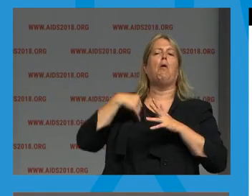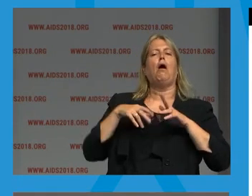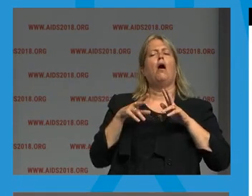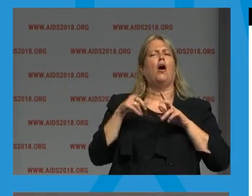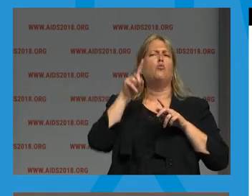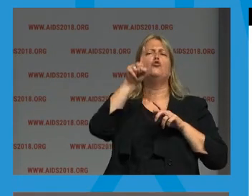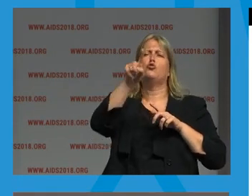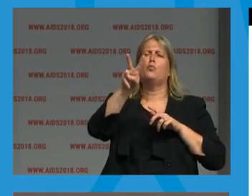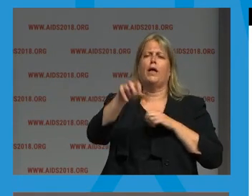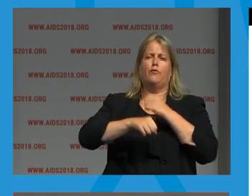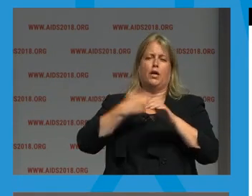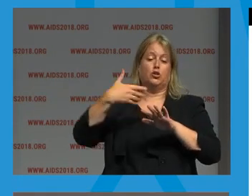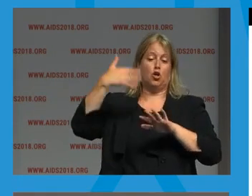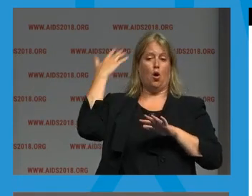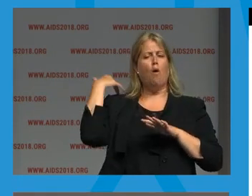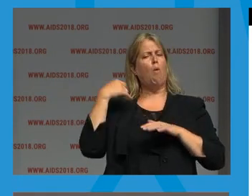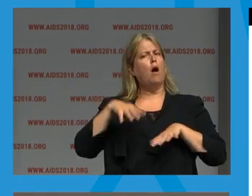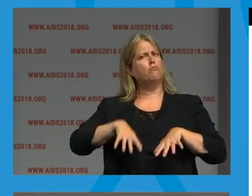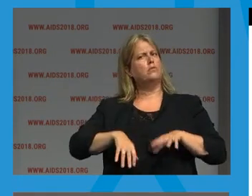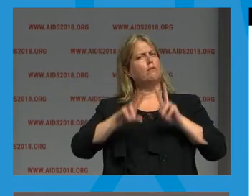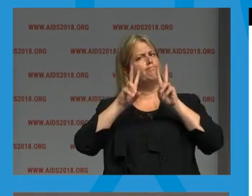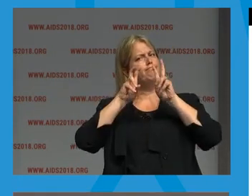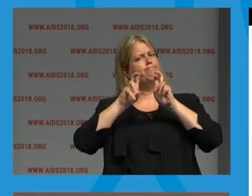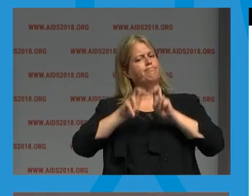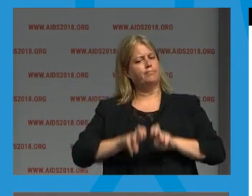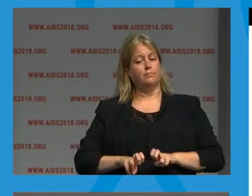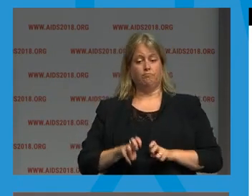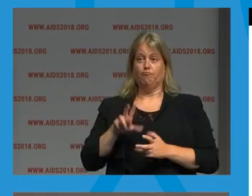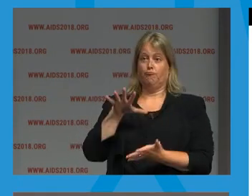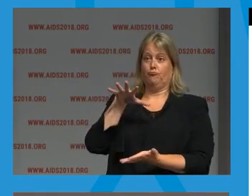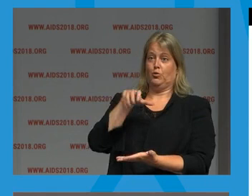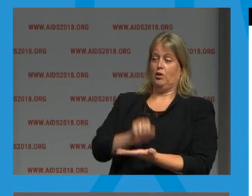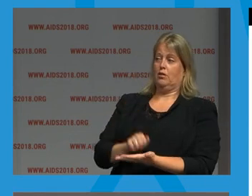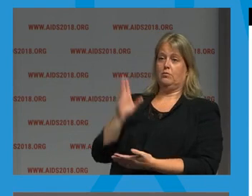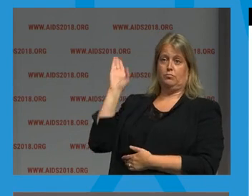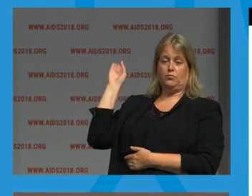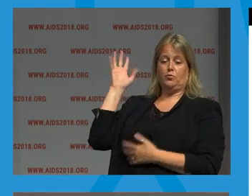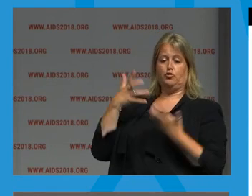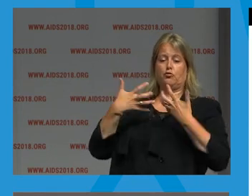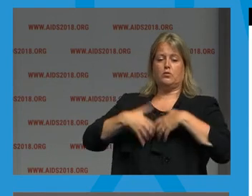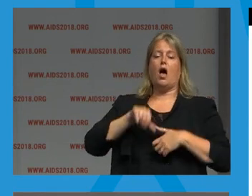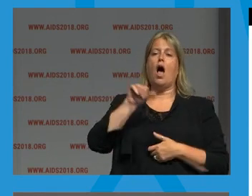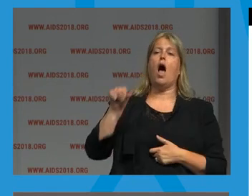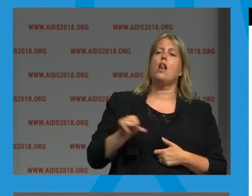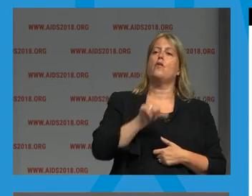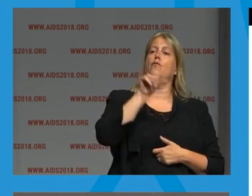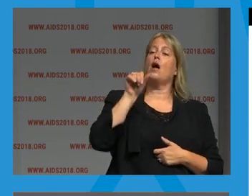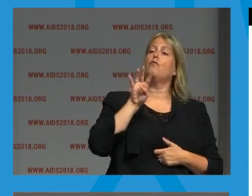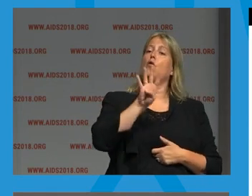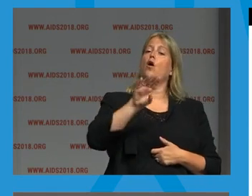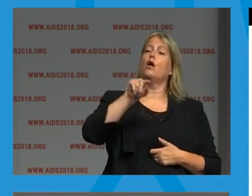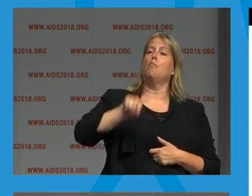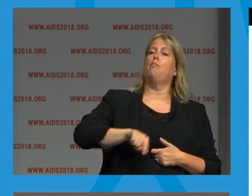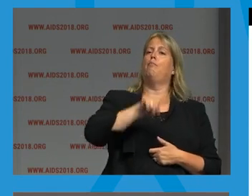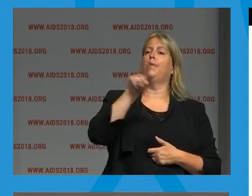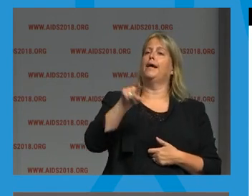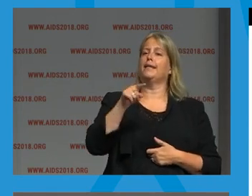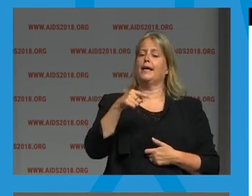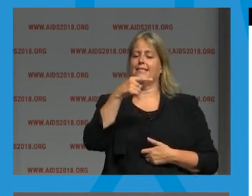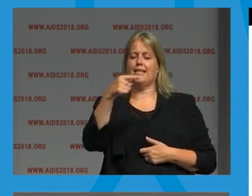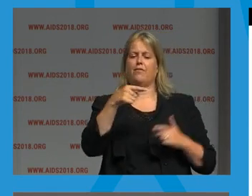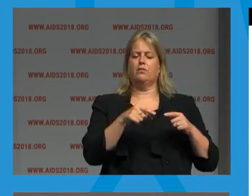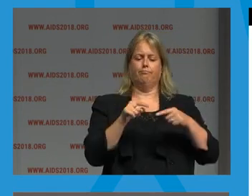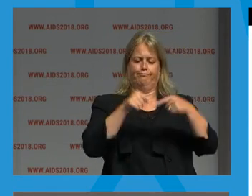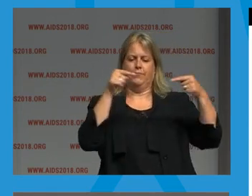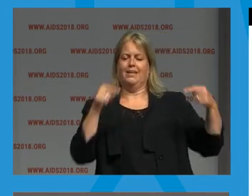12 years ago, we started studying this, and this is the conformational structure of alpha-4 beta-7 juxtaposed against